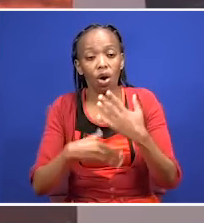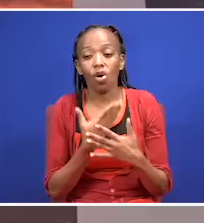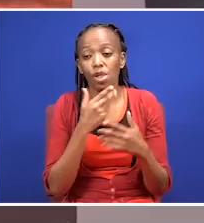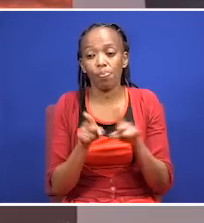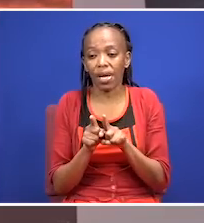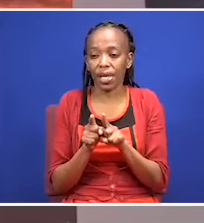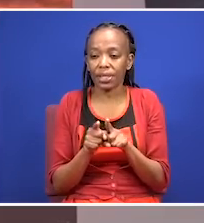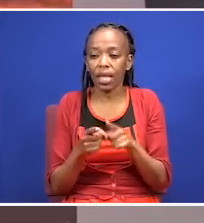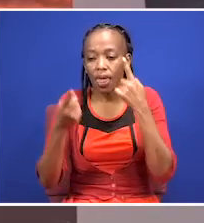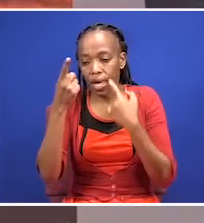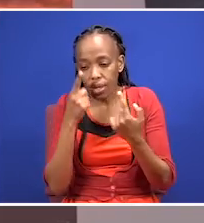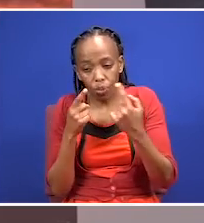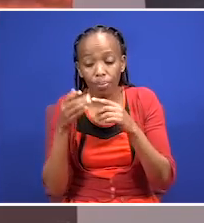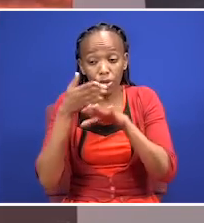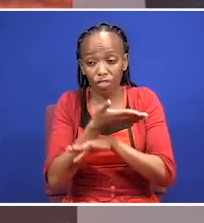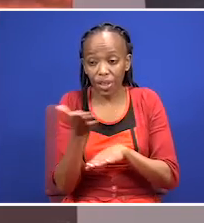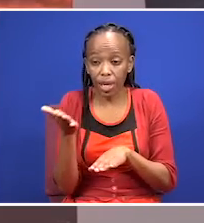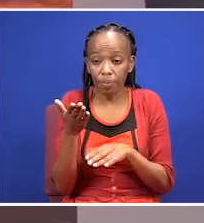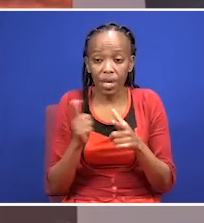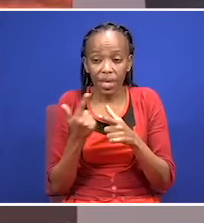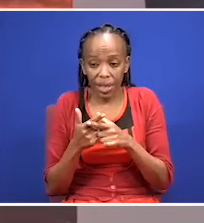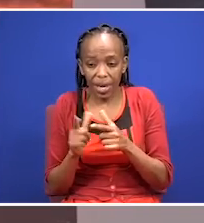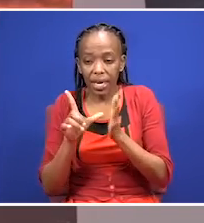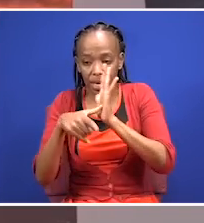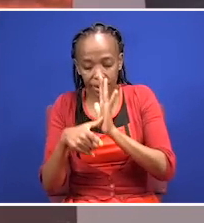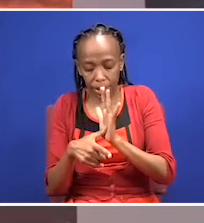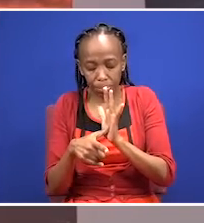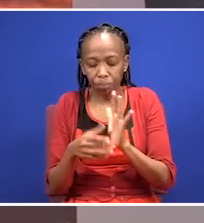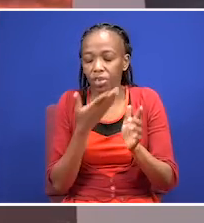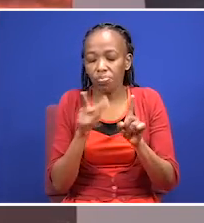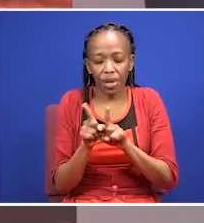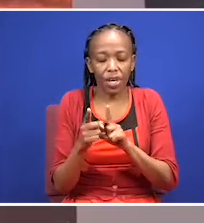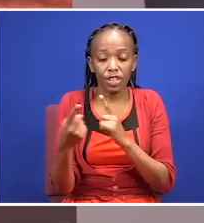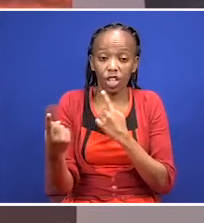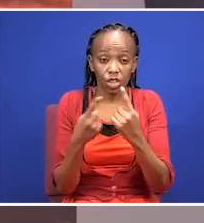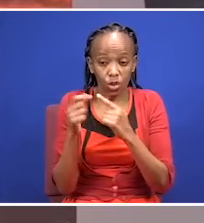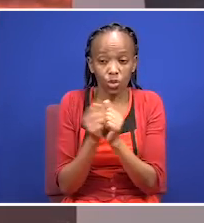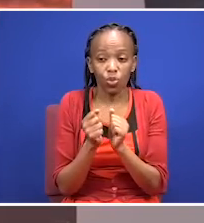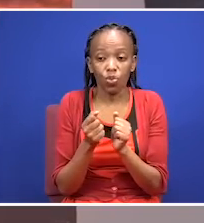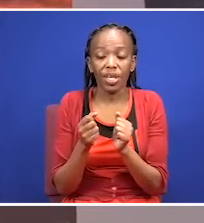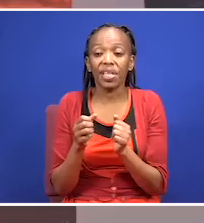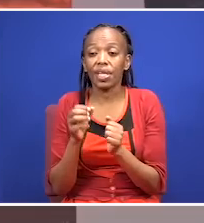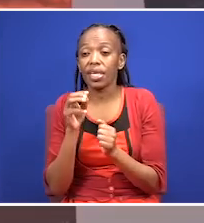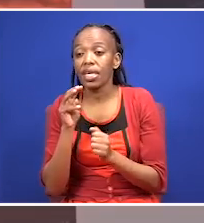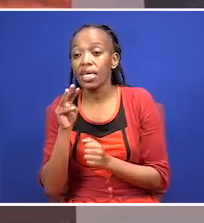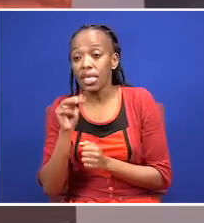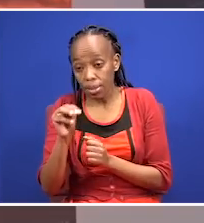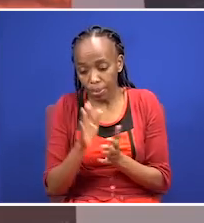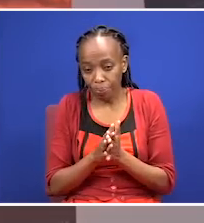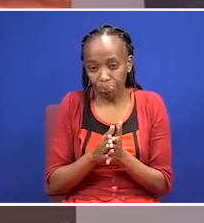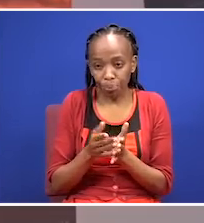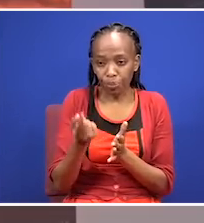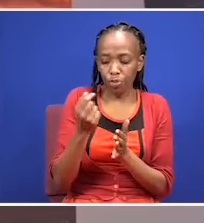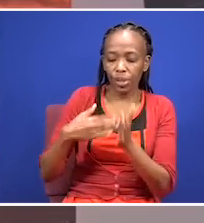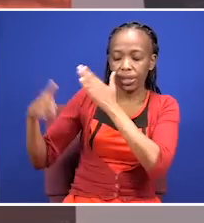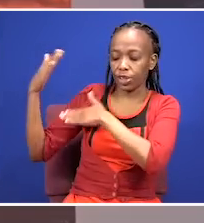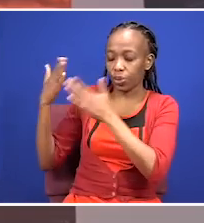his brothers and wept upon them after that his brothers talked with him some little